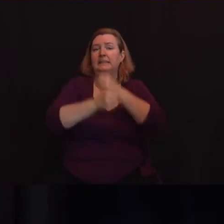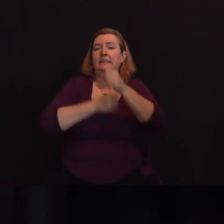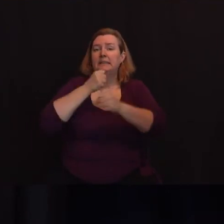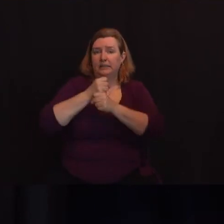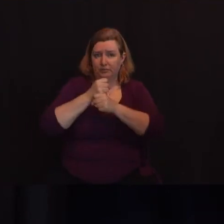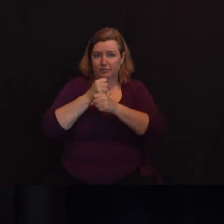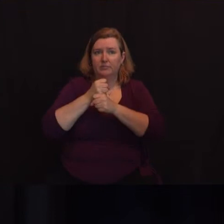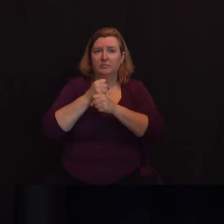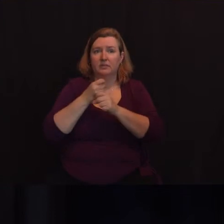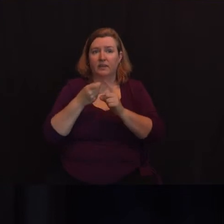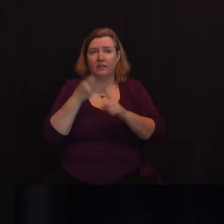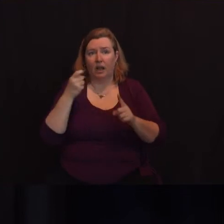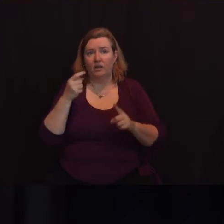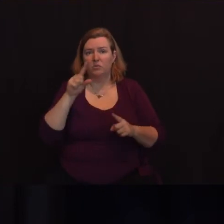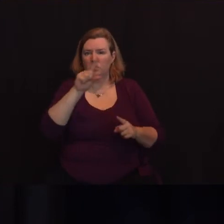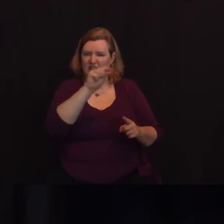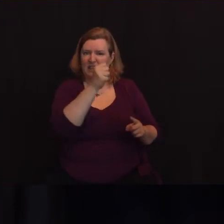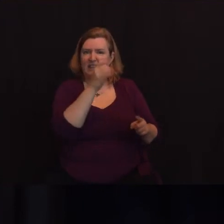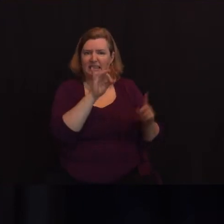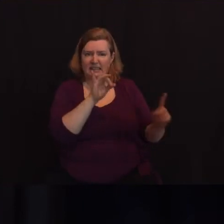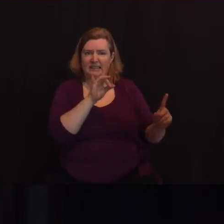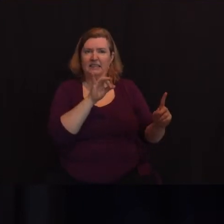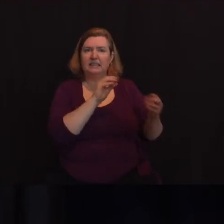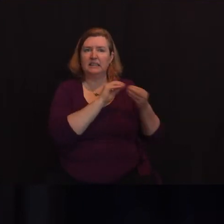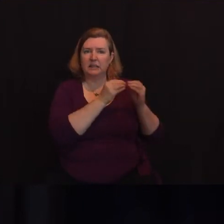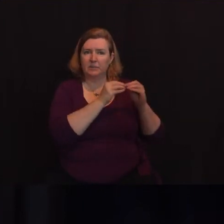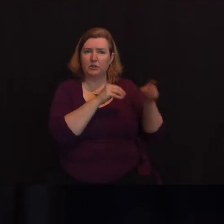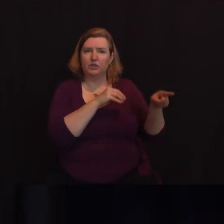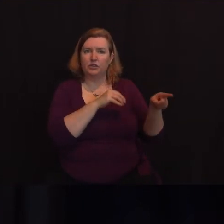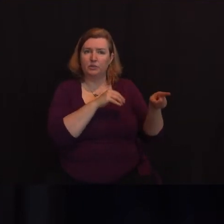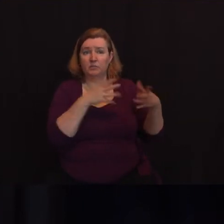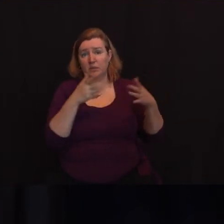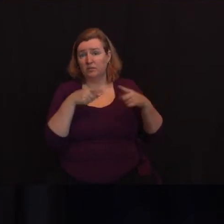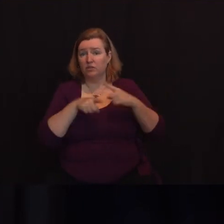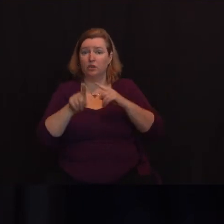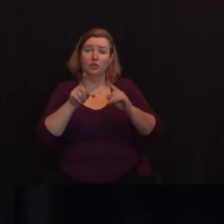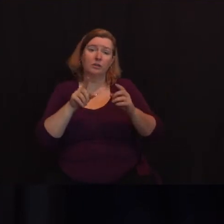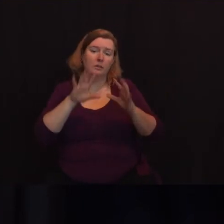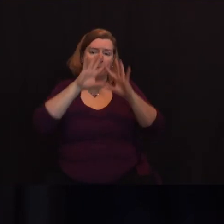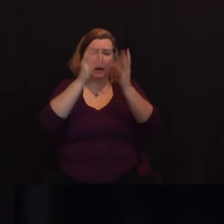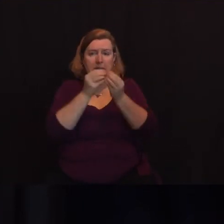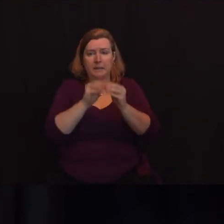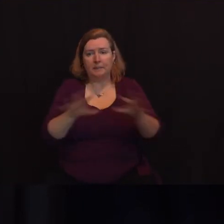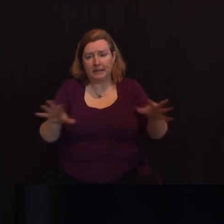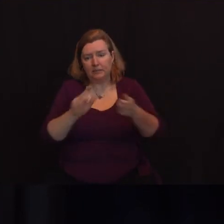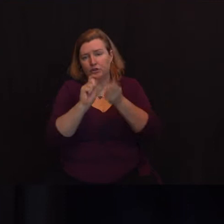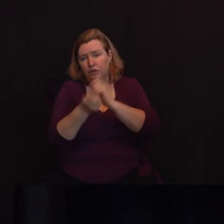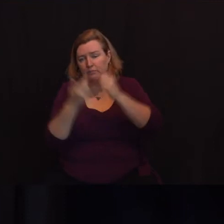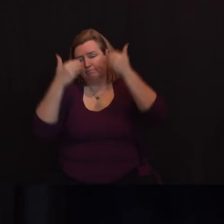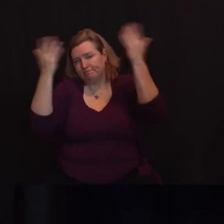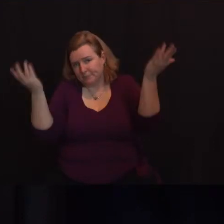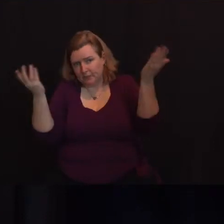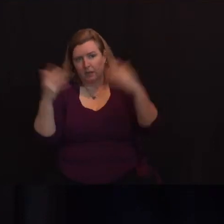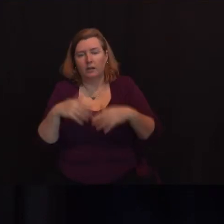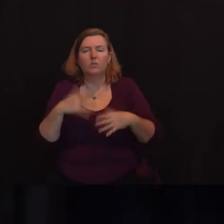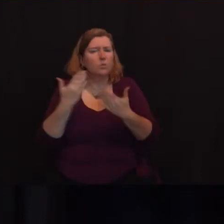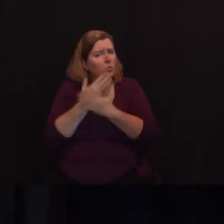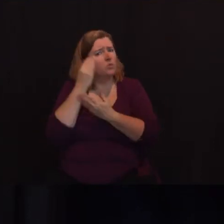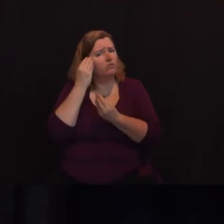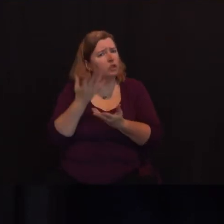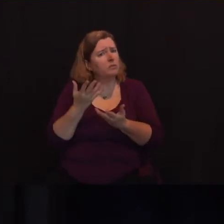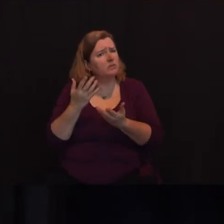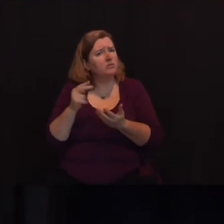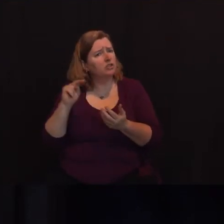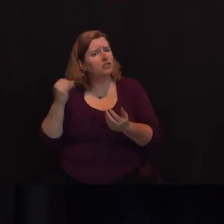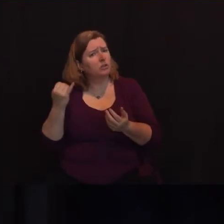2018. Now, this may have changed during the pandemic, but according to the new data released by the CDC, New Jersey